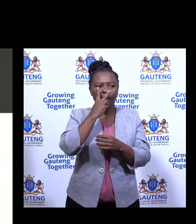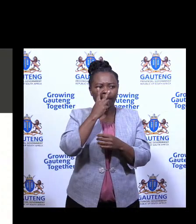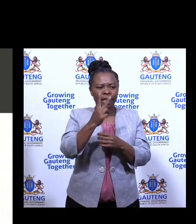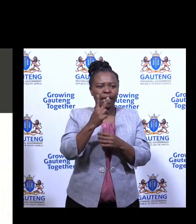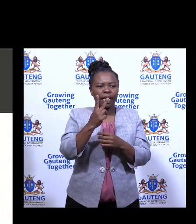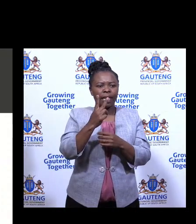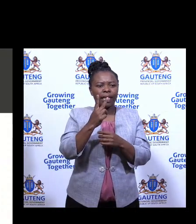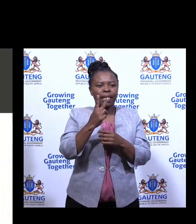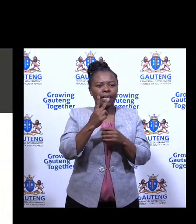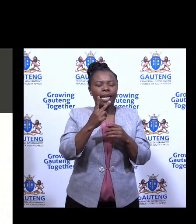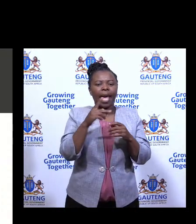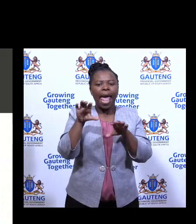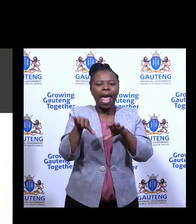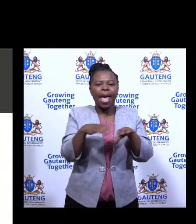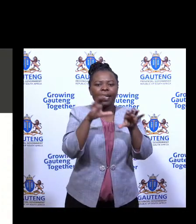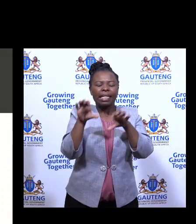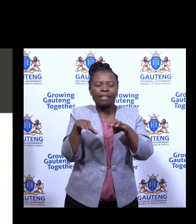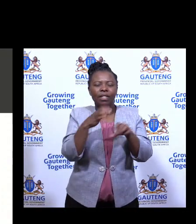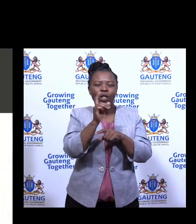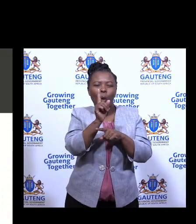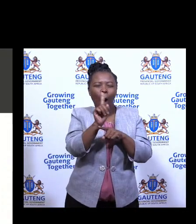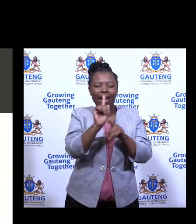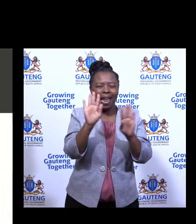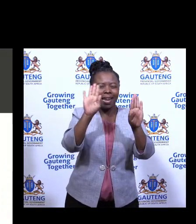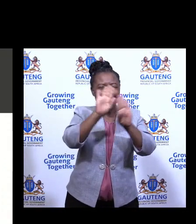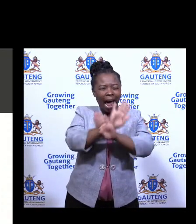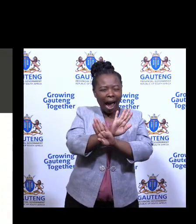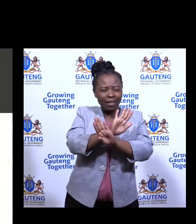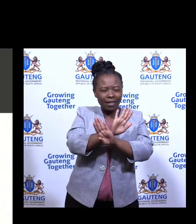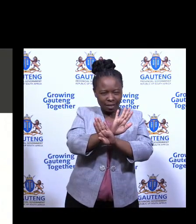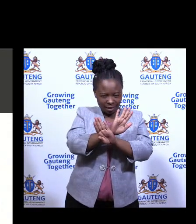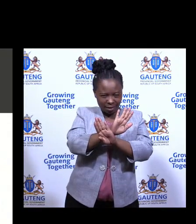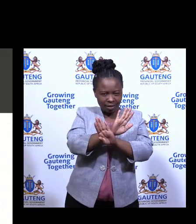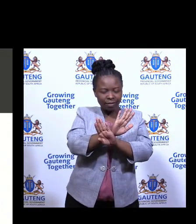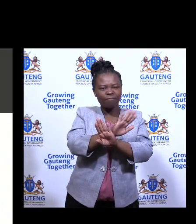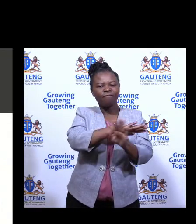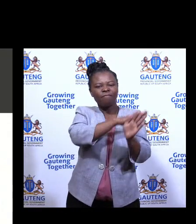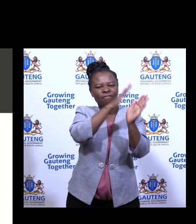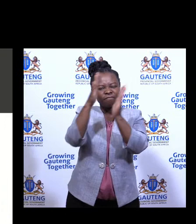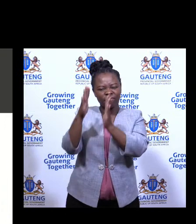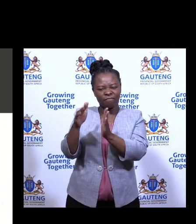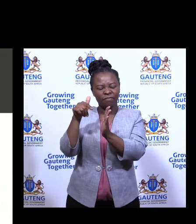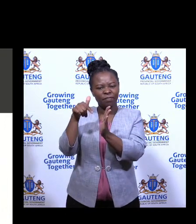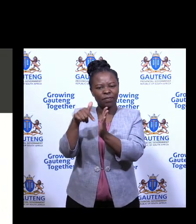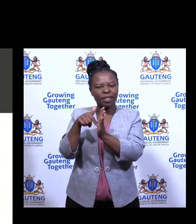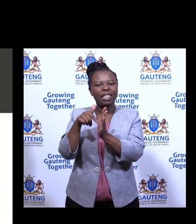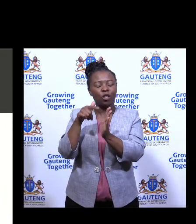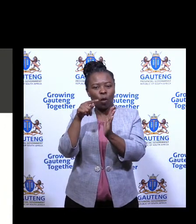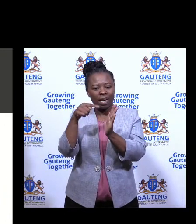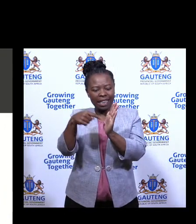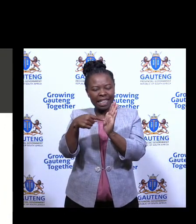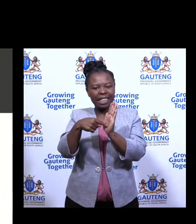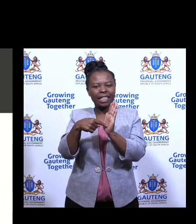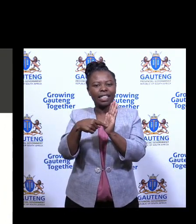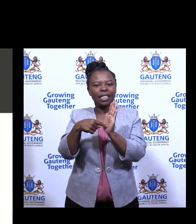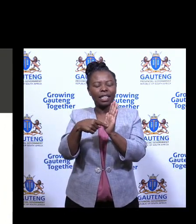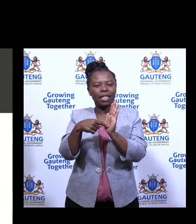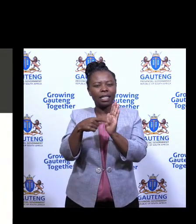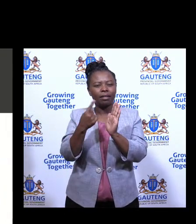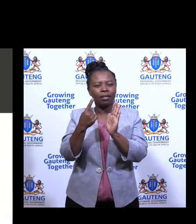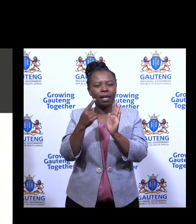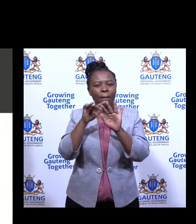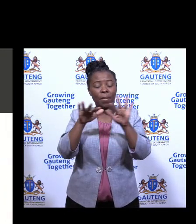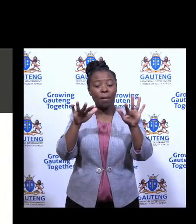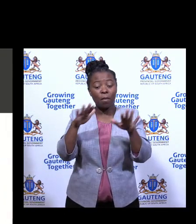that shows what activity is like at night. And it's a really useful indicator to see what human